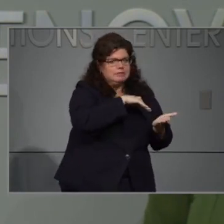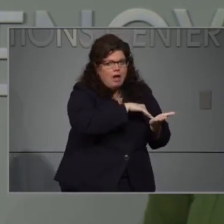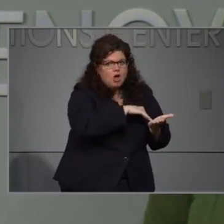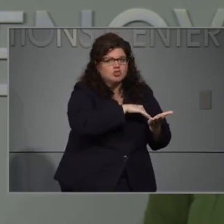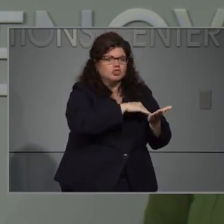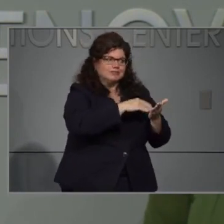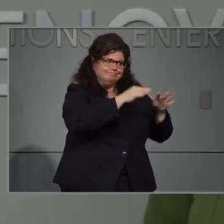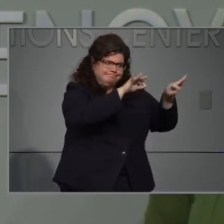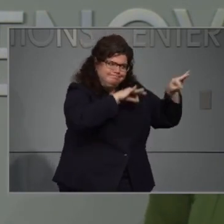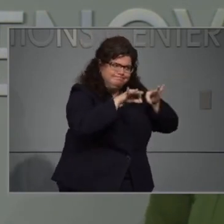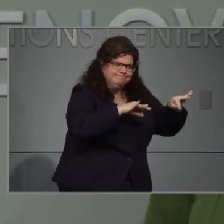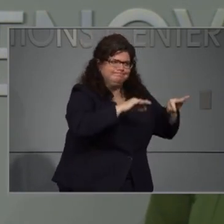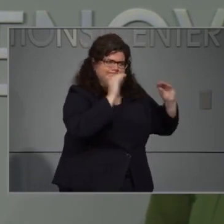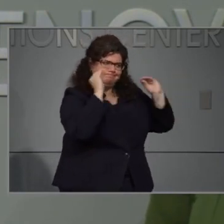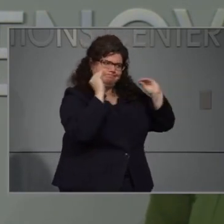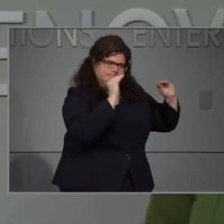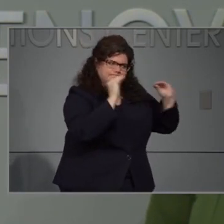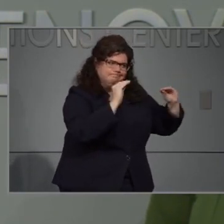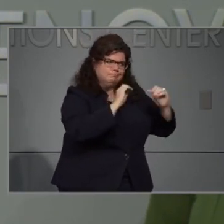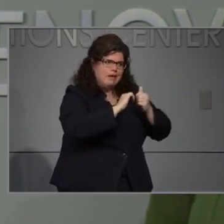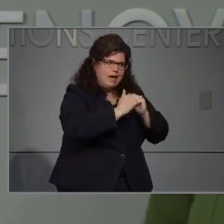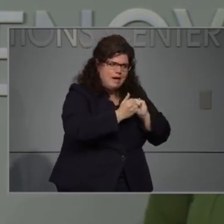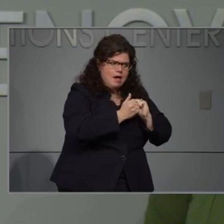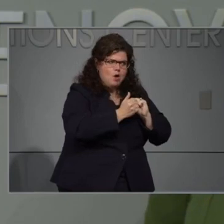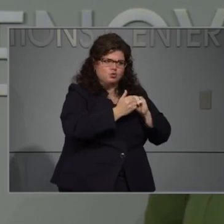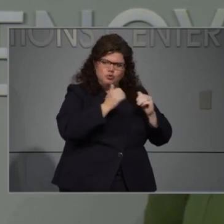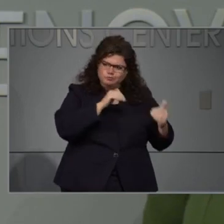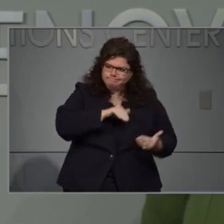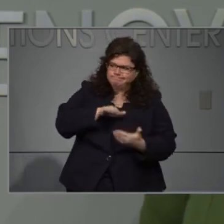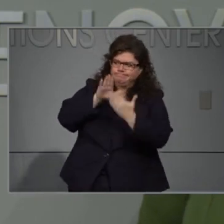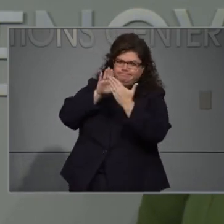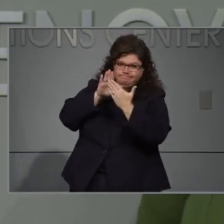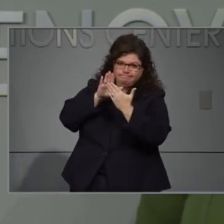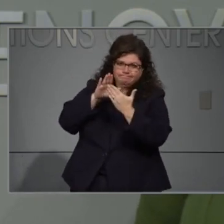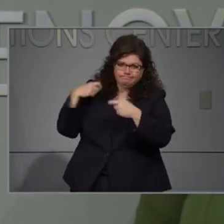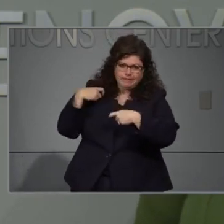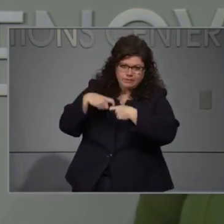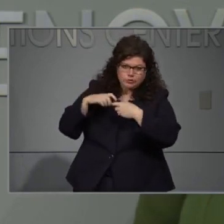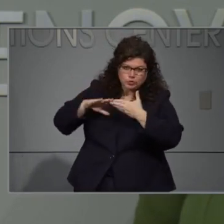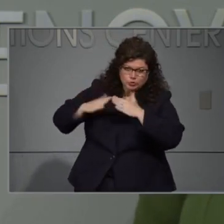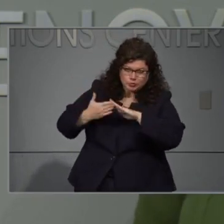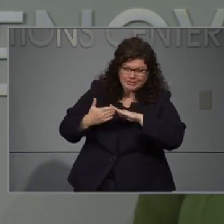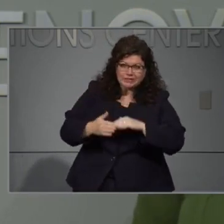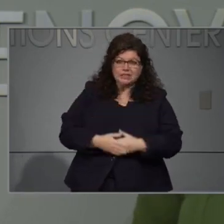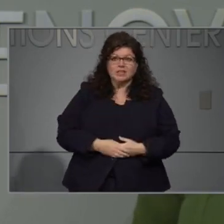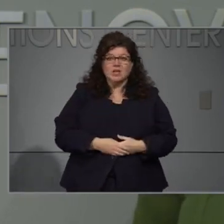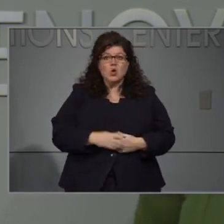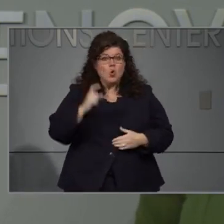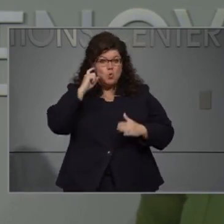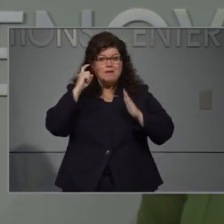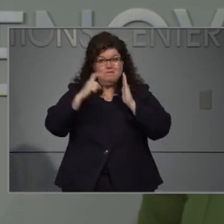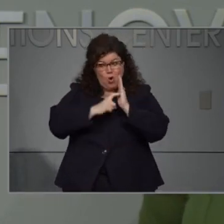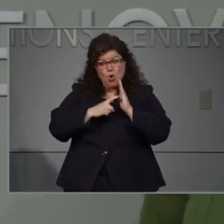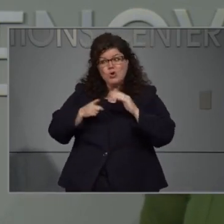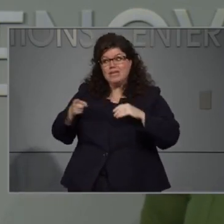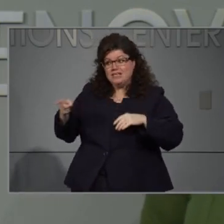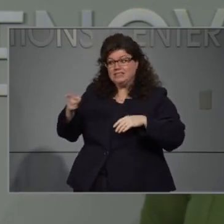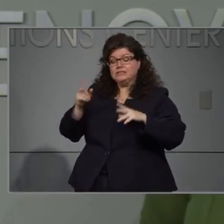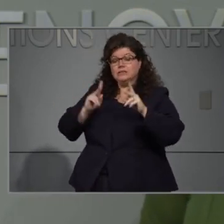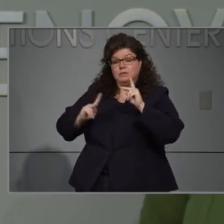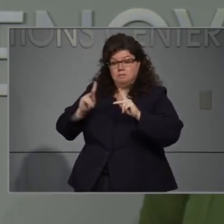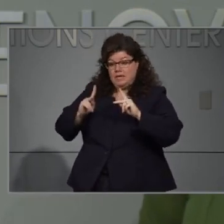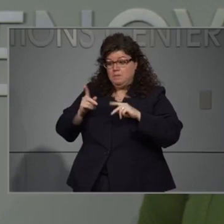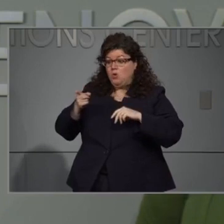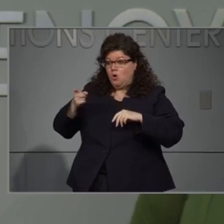people back. We have heard stories of people who have even tested their pulse oximetry at home and realized